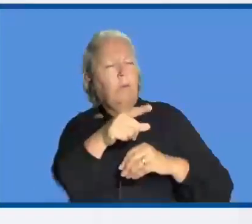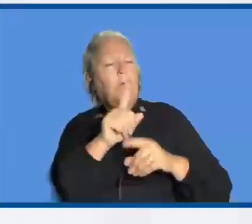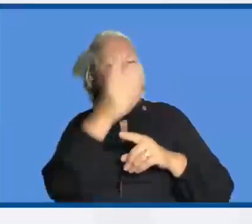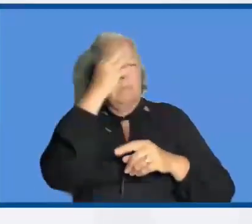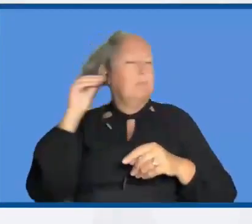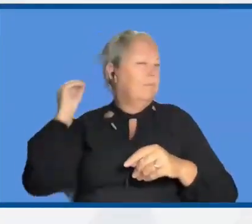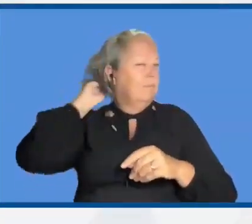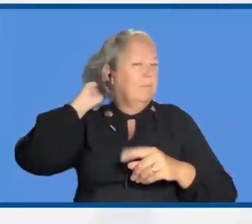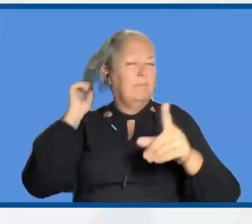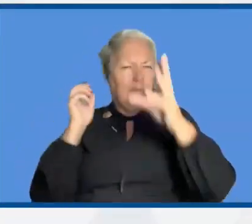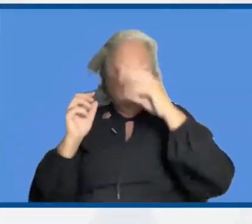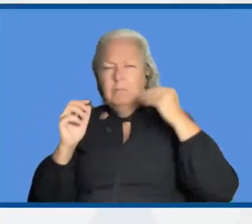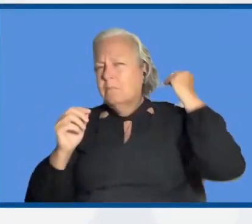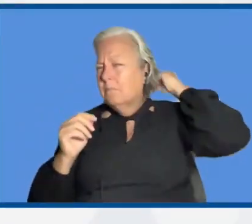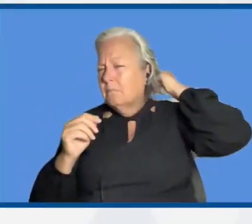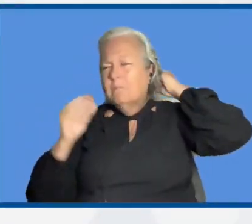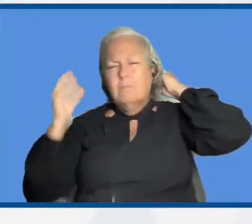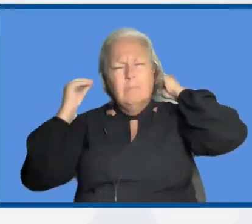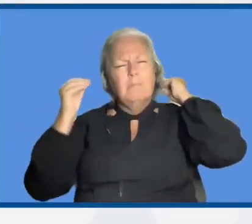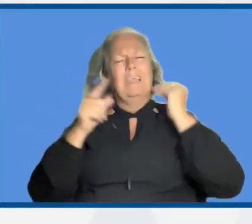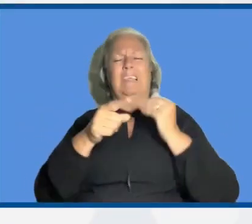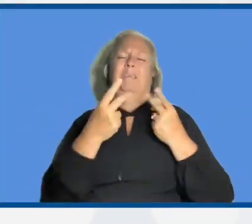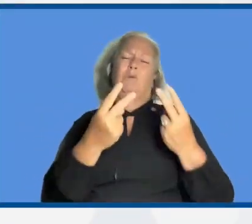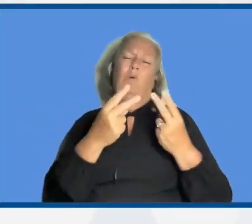is extremely important. Thank you very much.